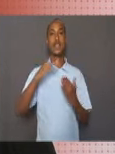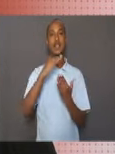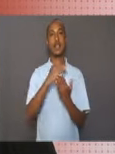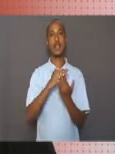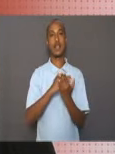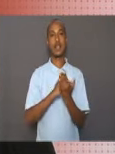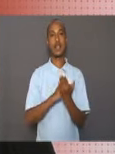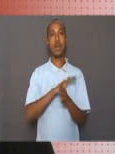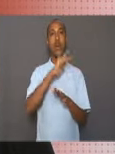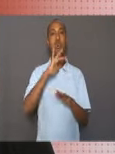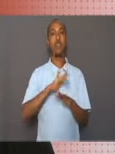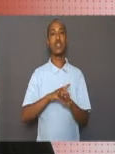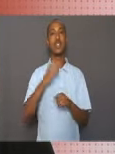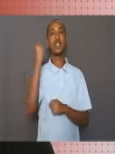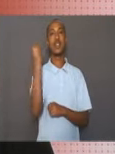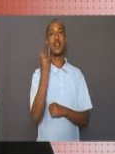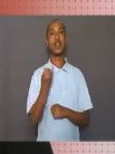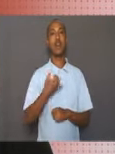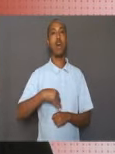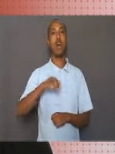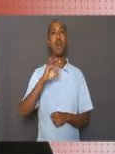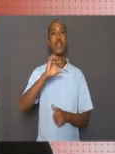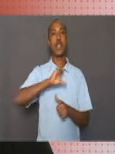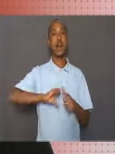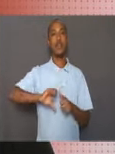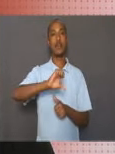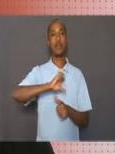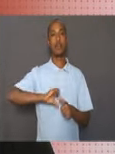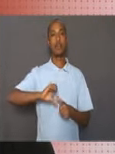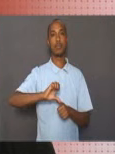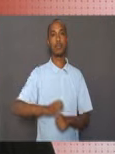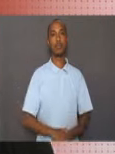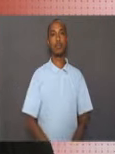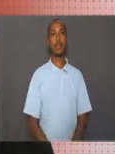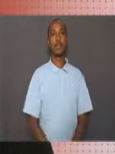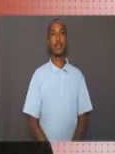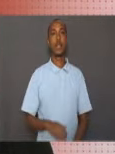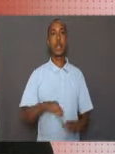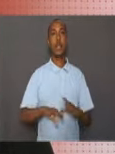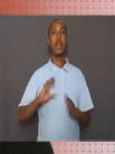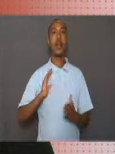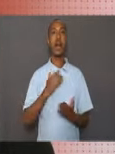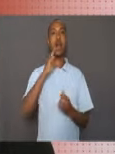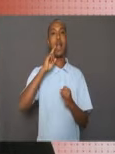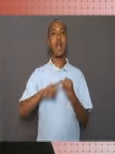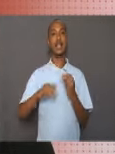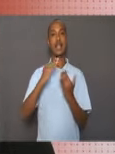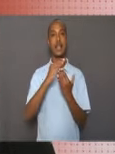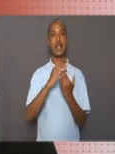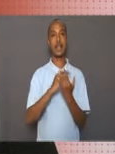lesson on the structure of the atom. In our last